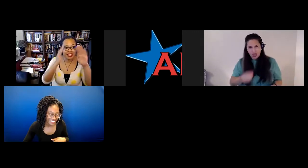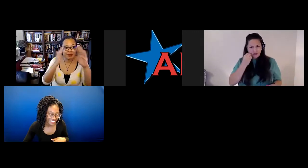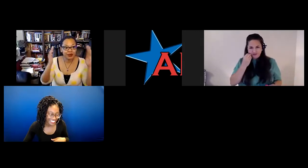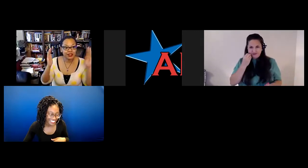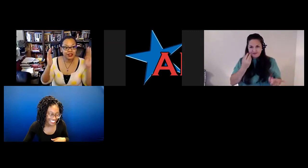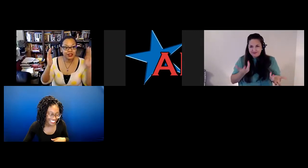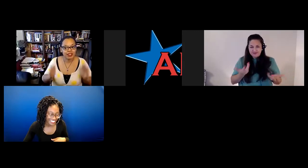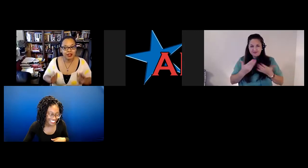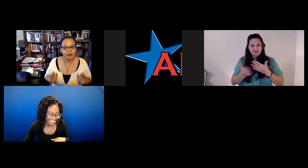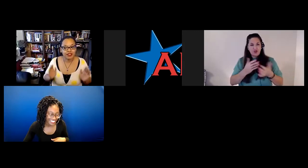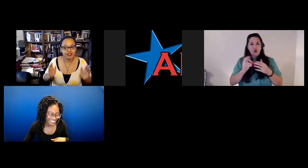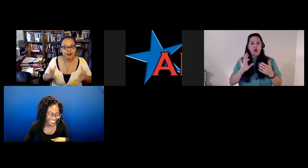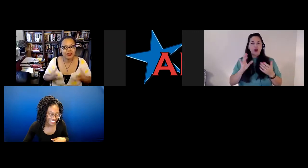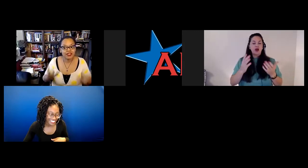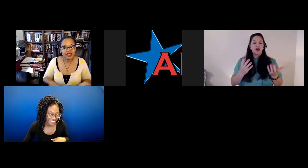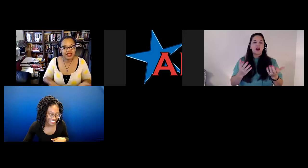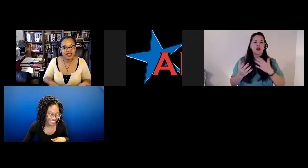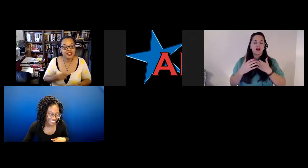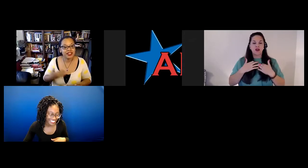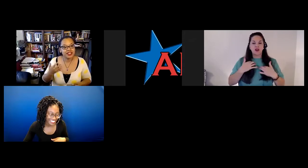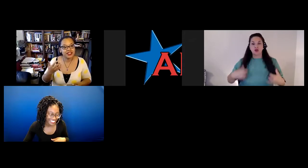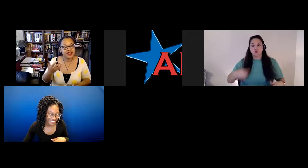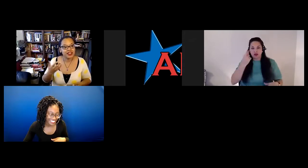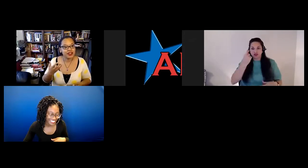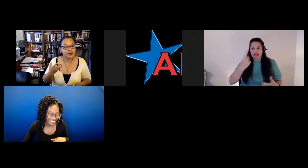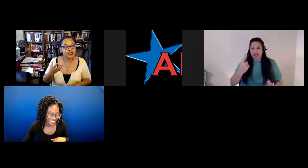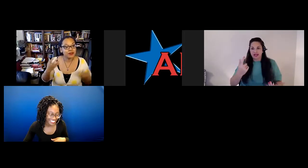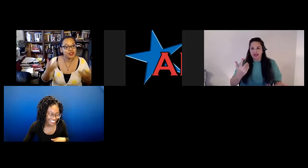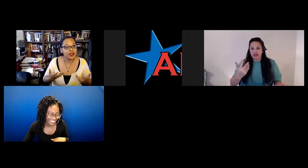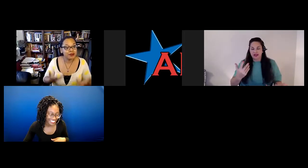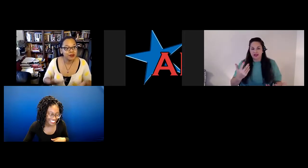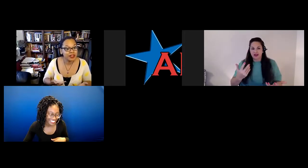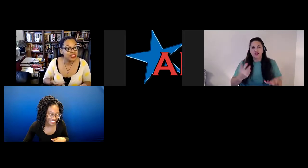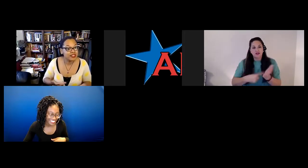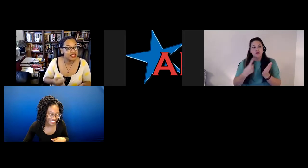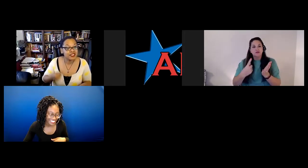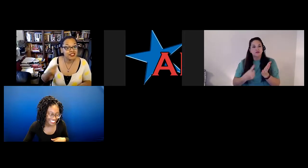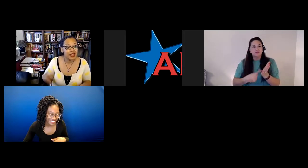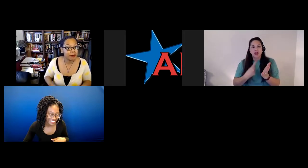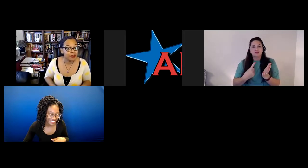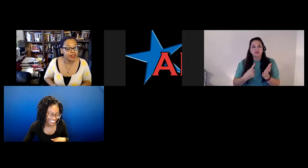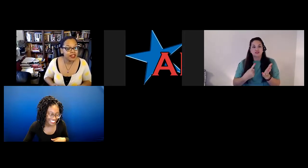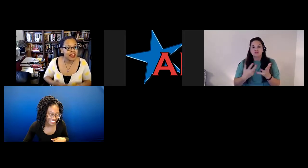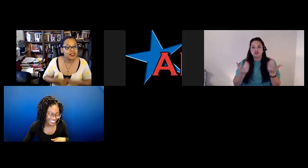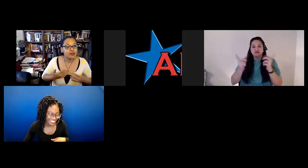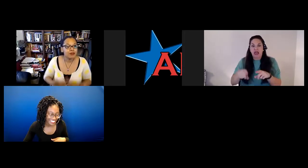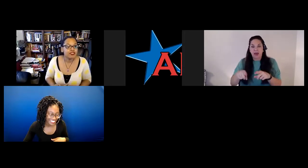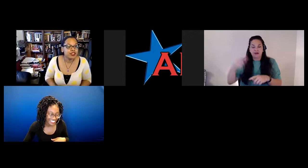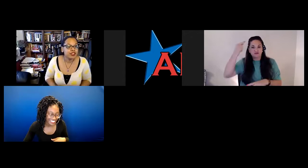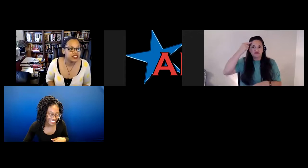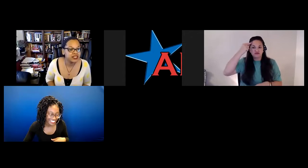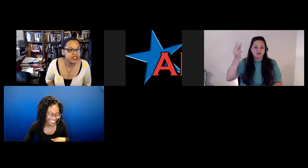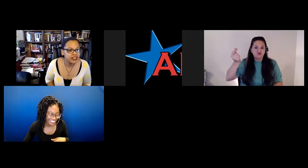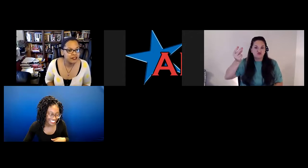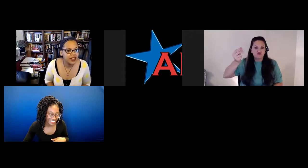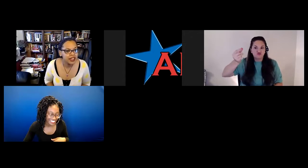thinking about what you're thinking, but as you understand that there is some times when things just happen, and especially when